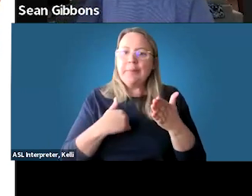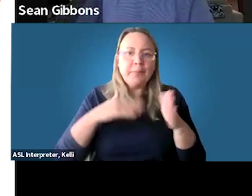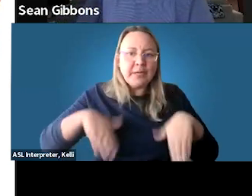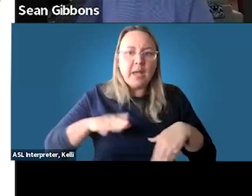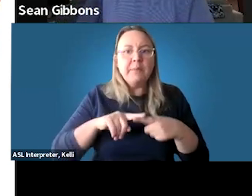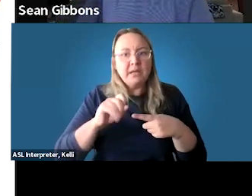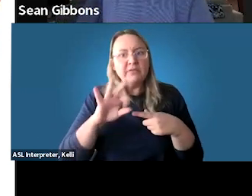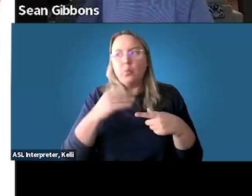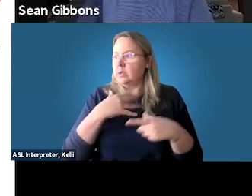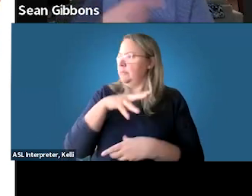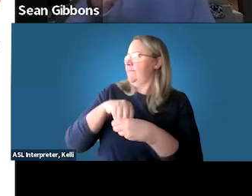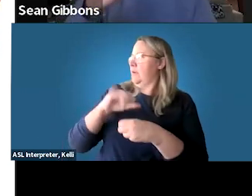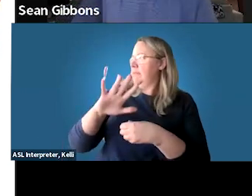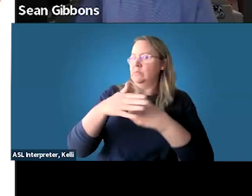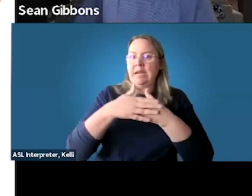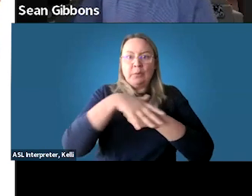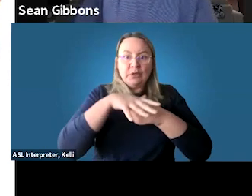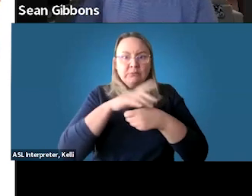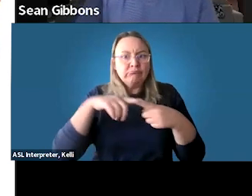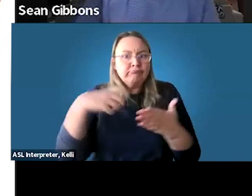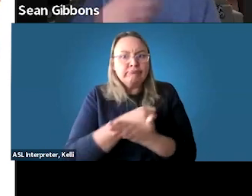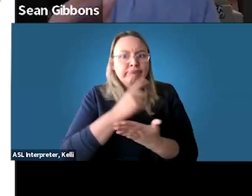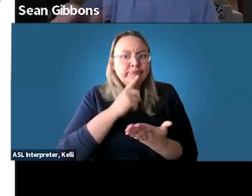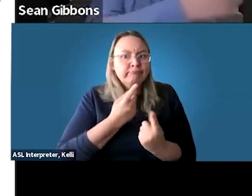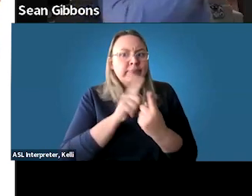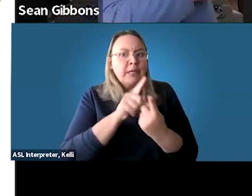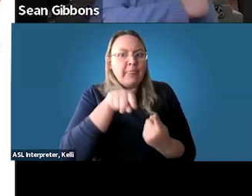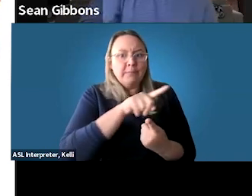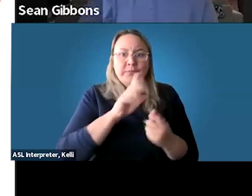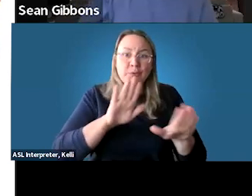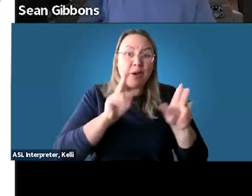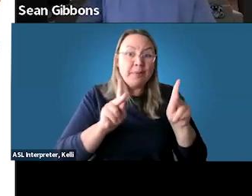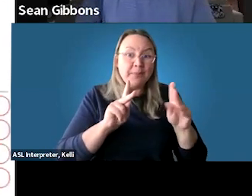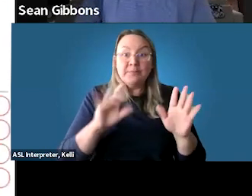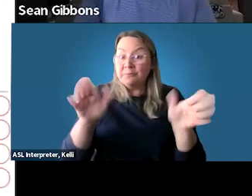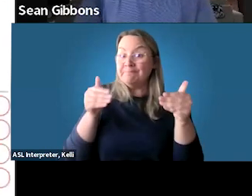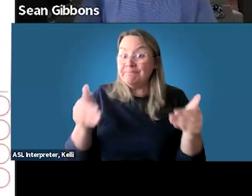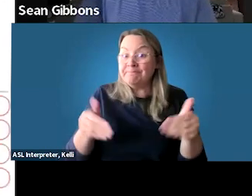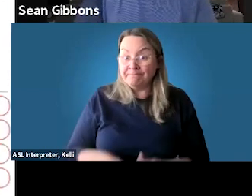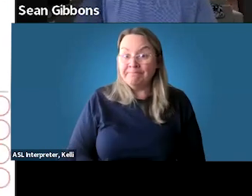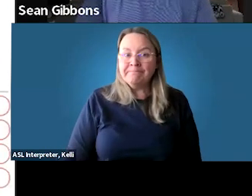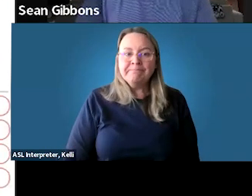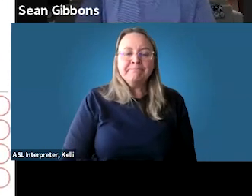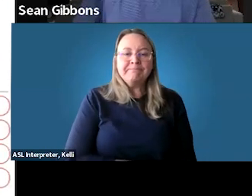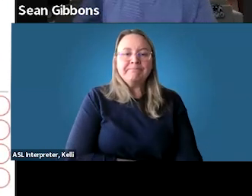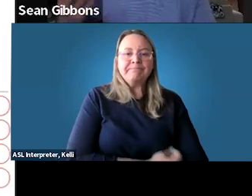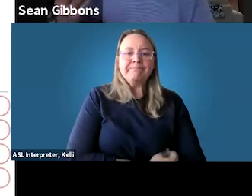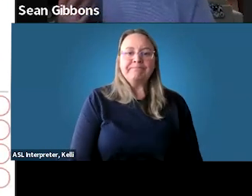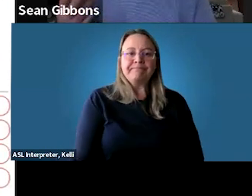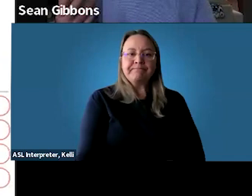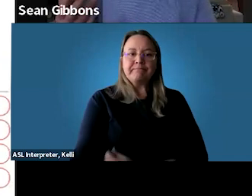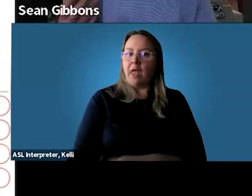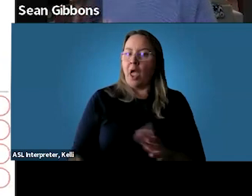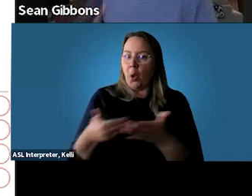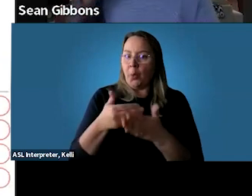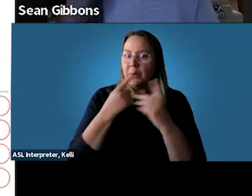if you find yourself in those neighborhoods, hook up with those folks. They're good people. All right, let's roll forward if we could. This is another thing. Oh, this is a new